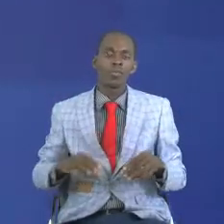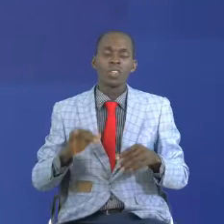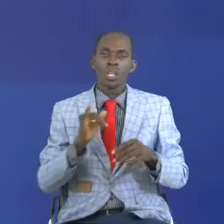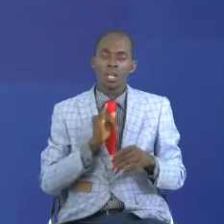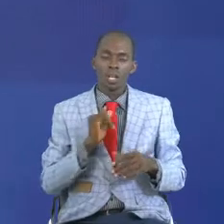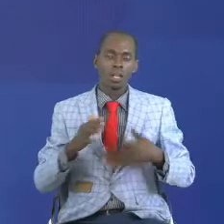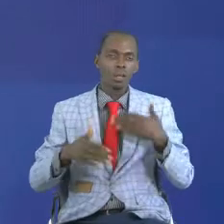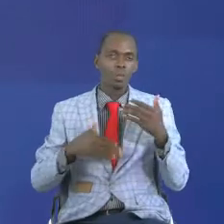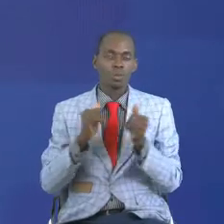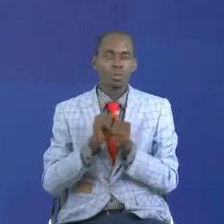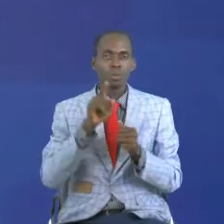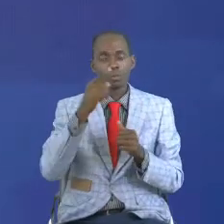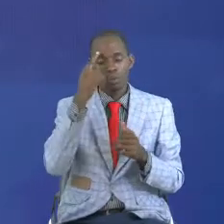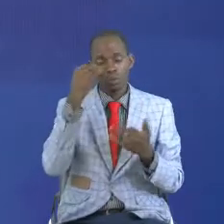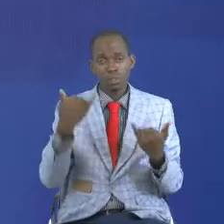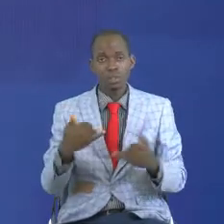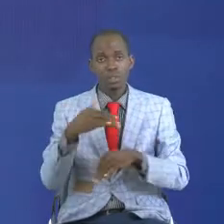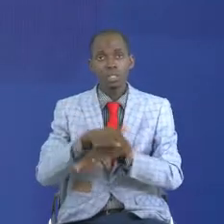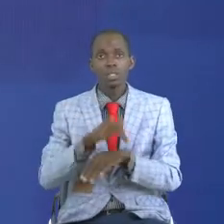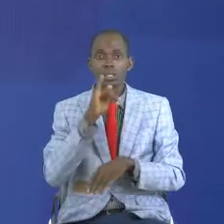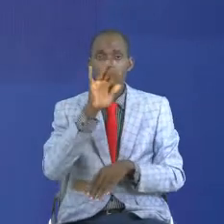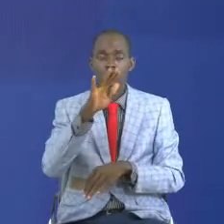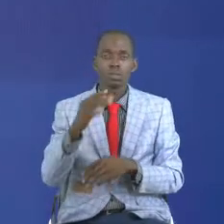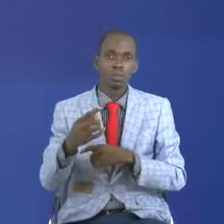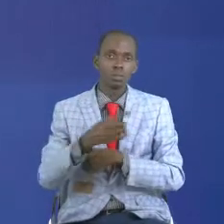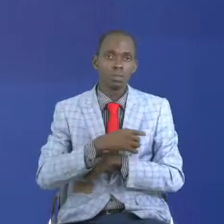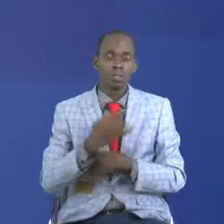day. Tonight is your